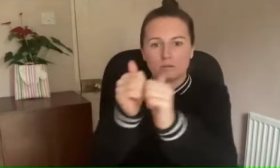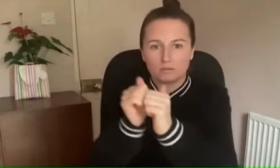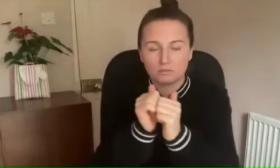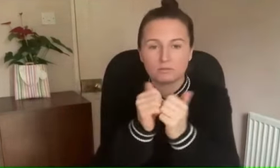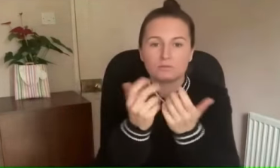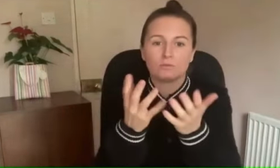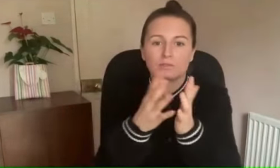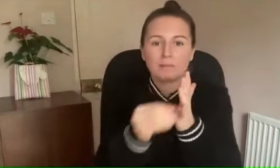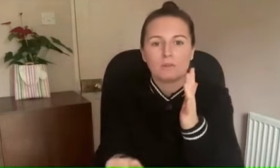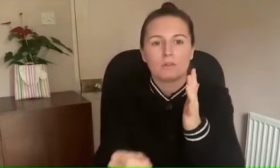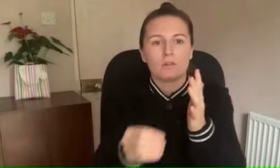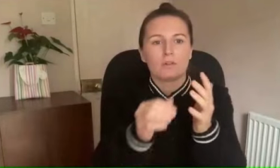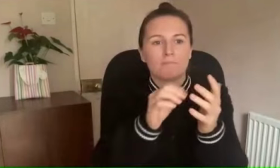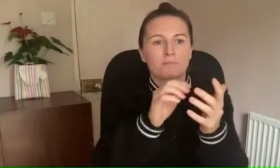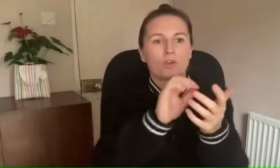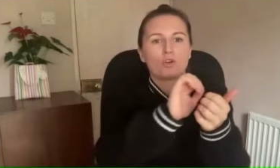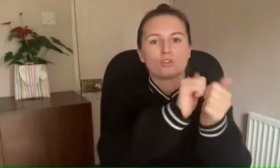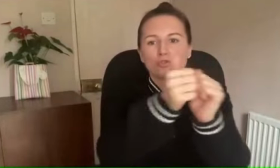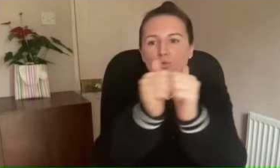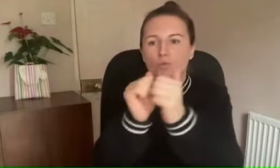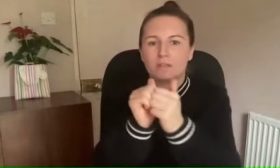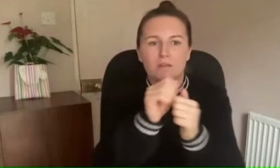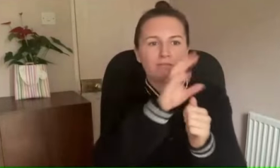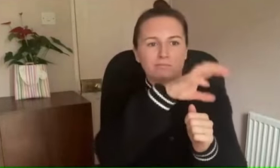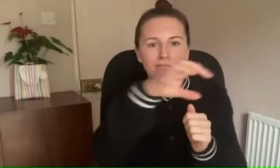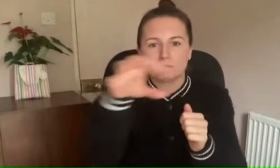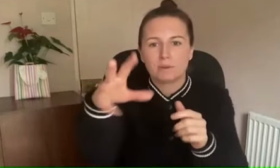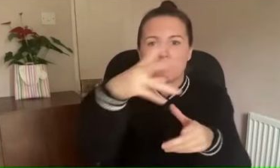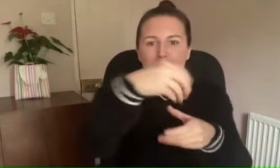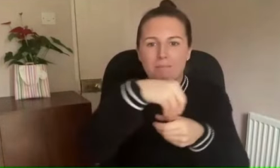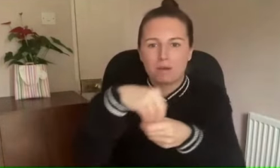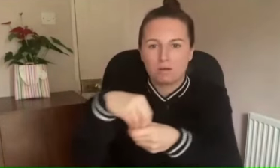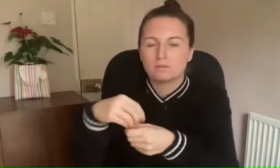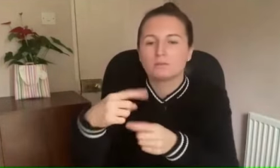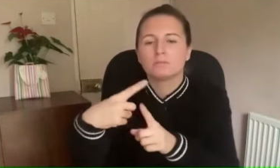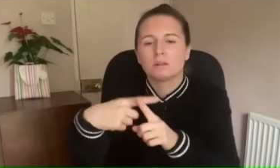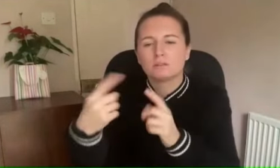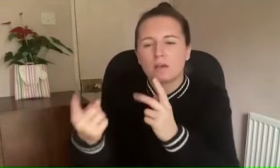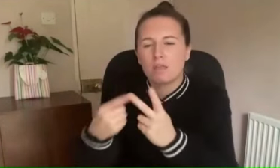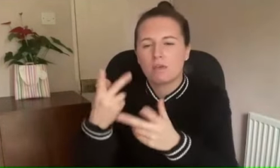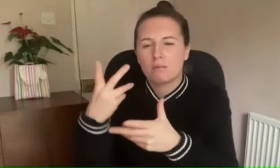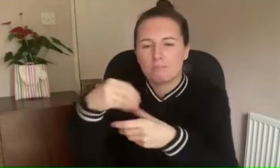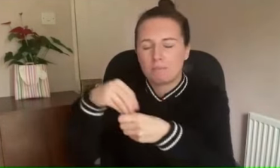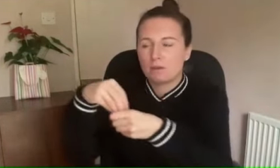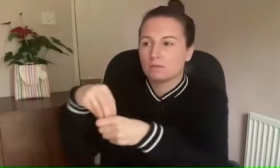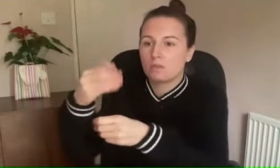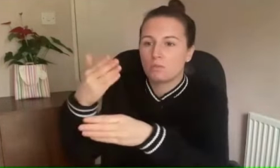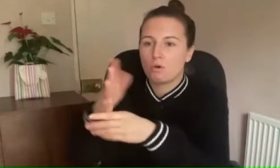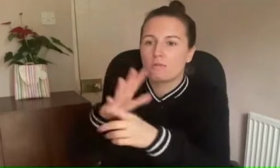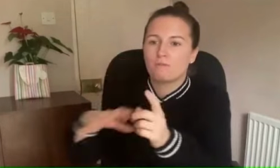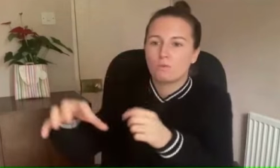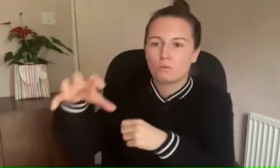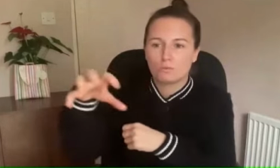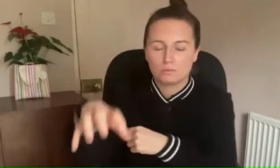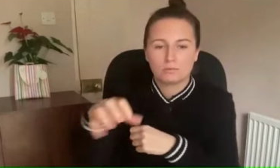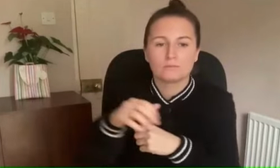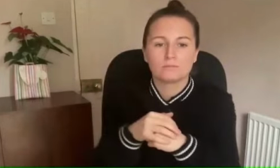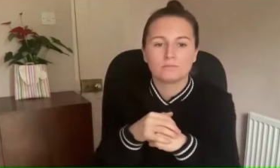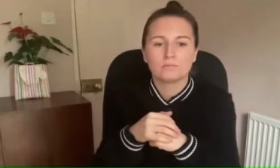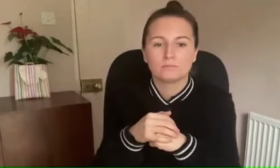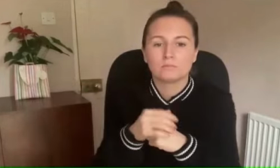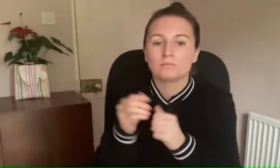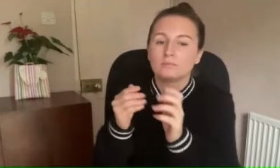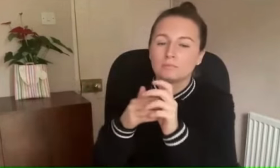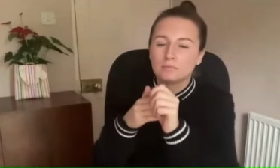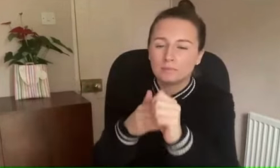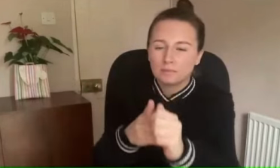where applicable, and other members of the workforce. The Hub lead organisation should take time to plan how